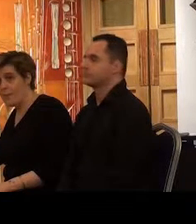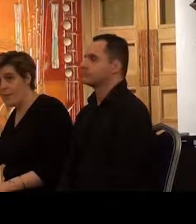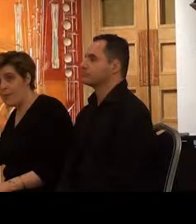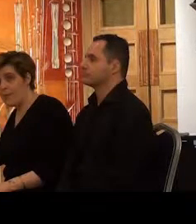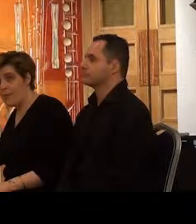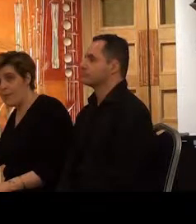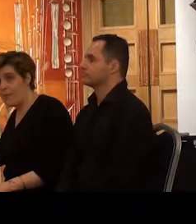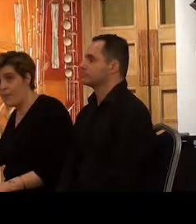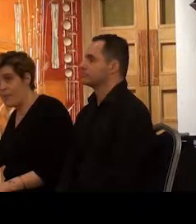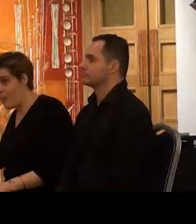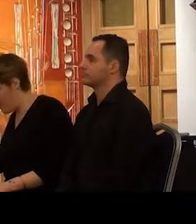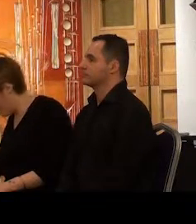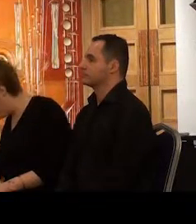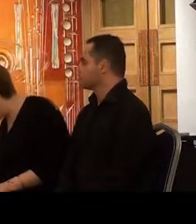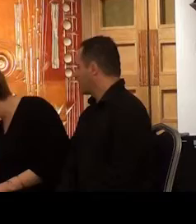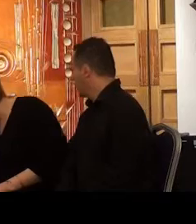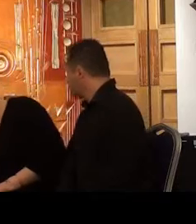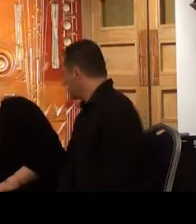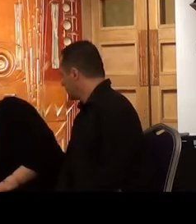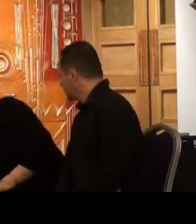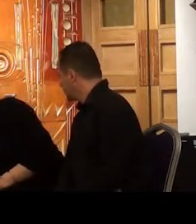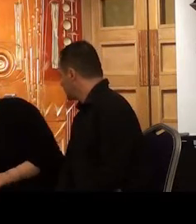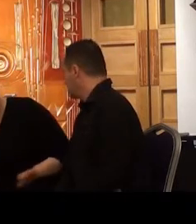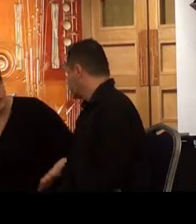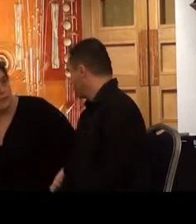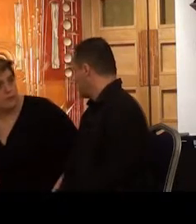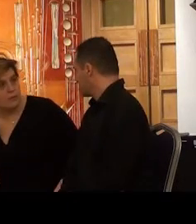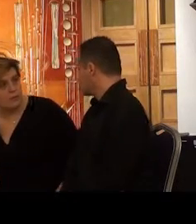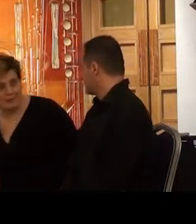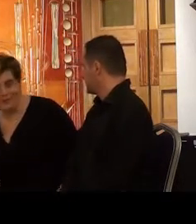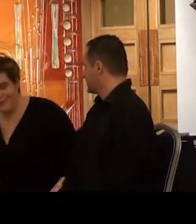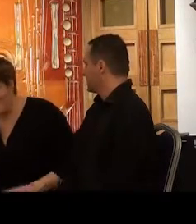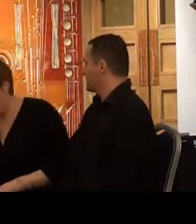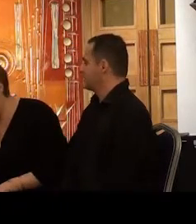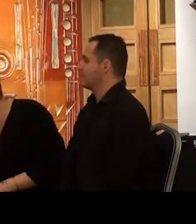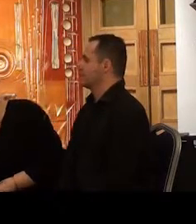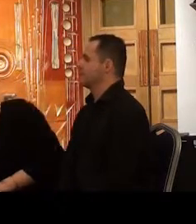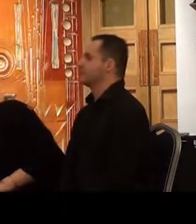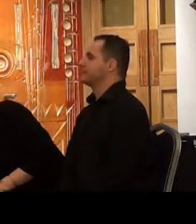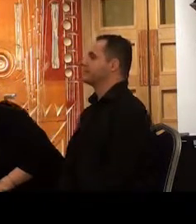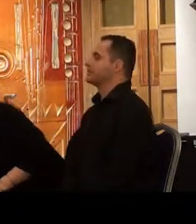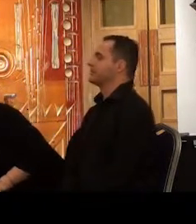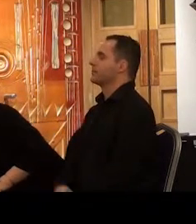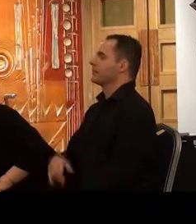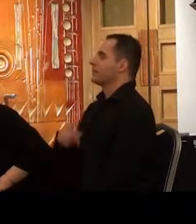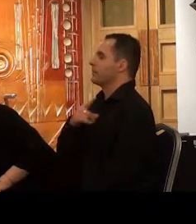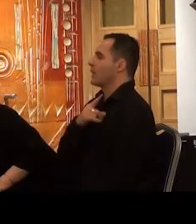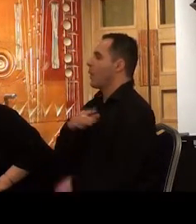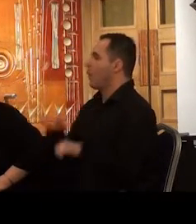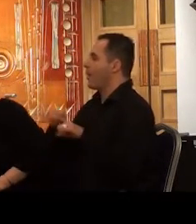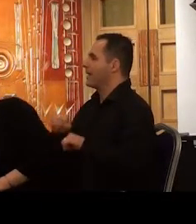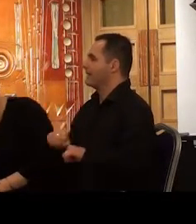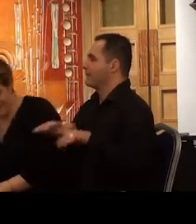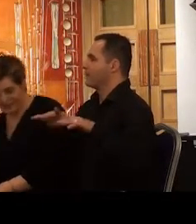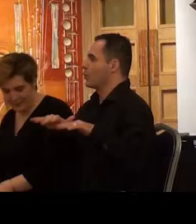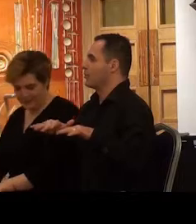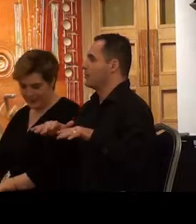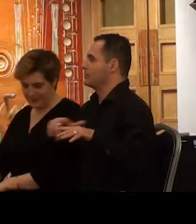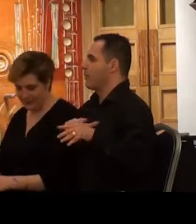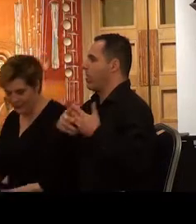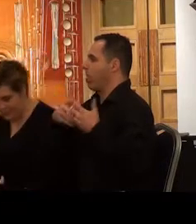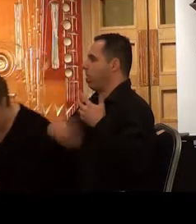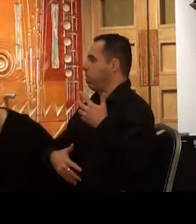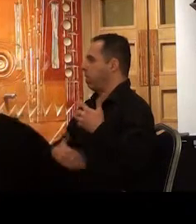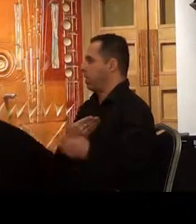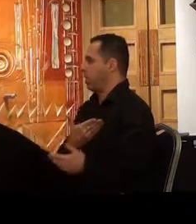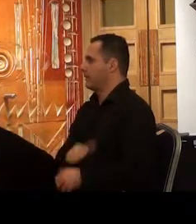It's just that I just want to talk to you about Alice. So I'll tell you without pictures, and we'll see if we can get the